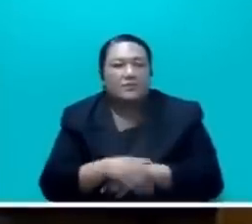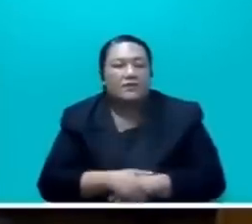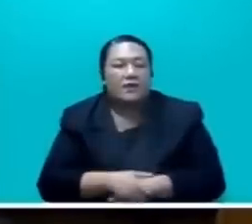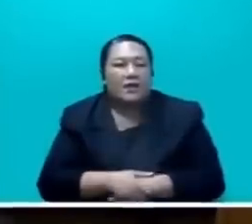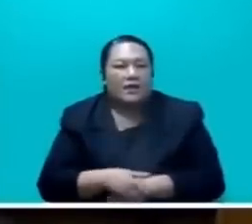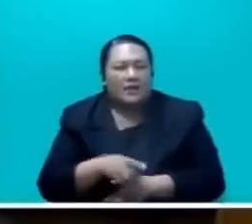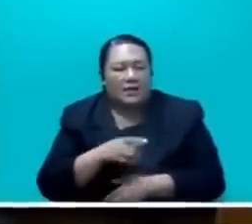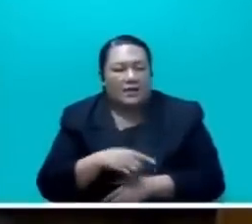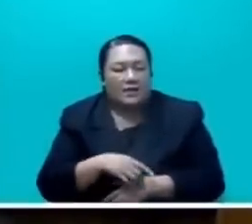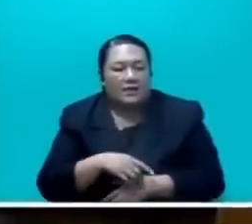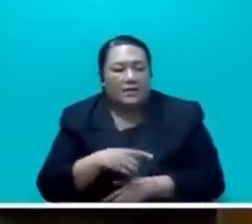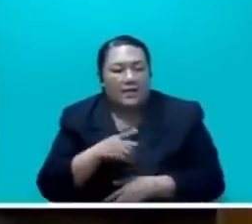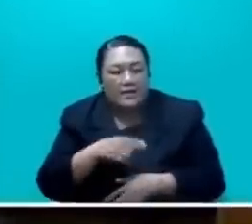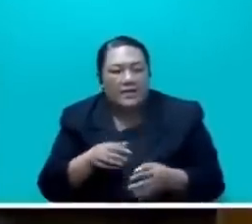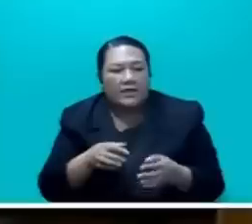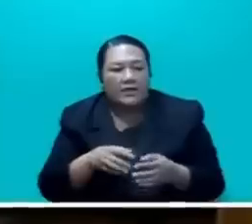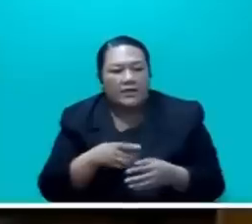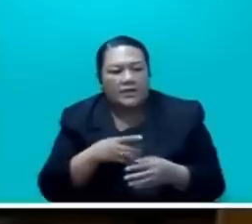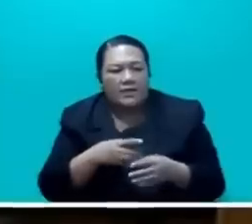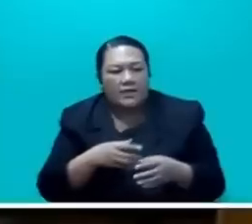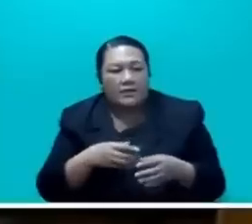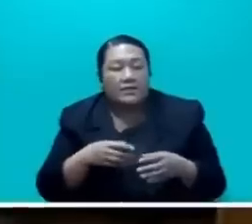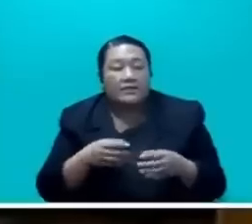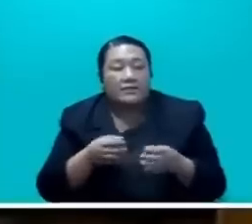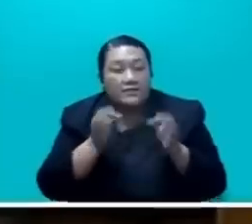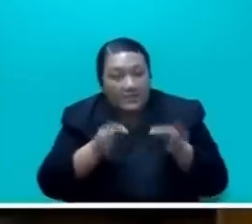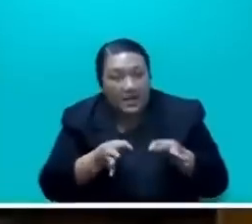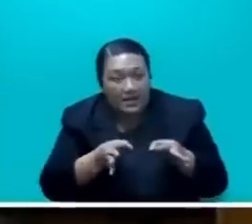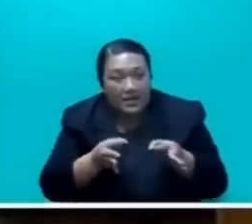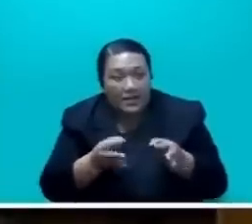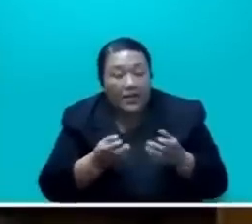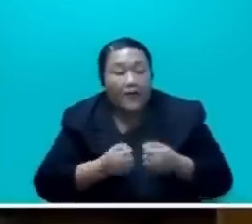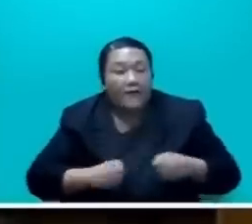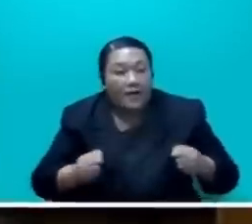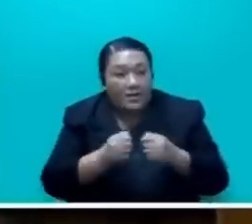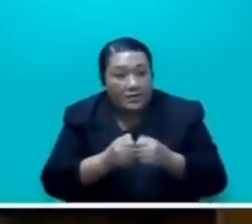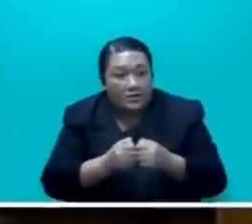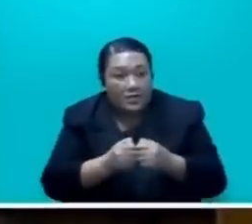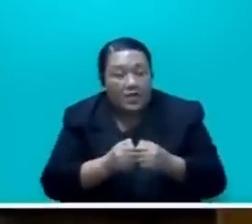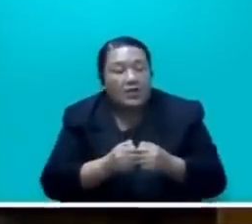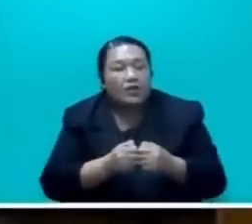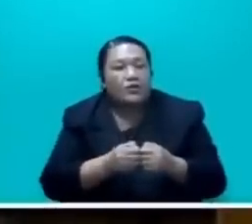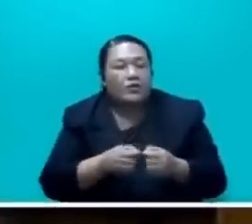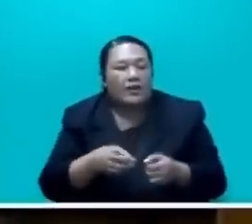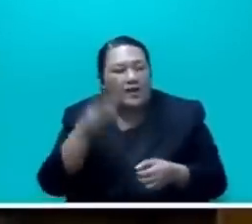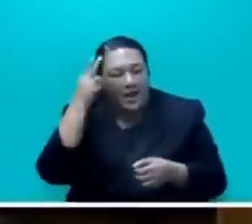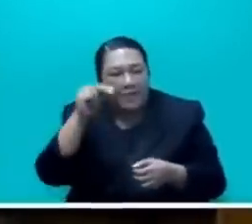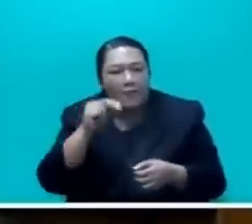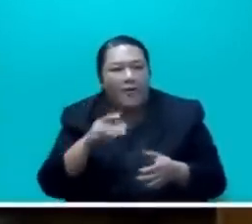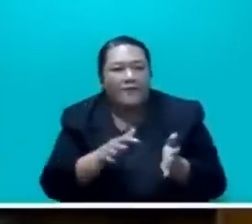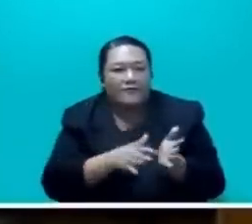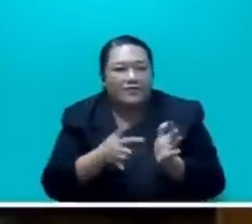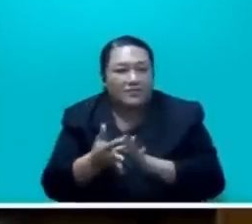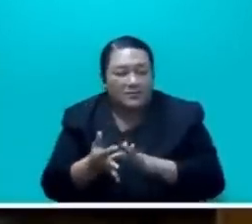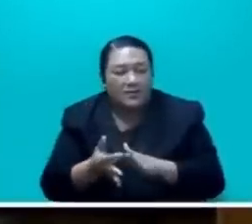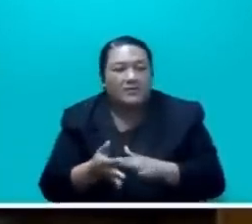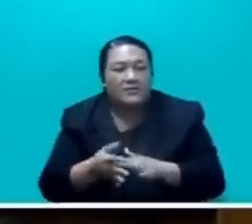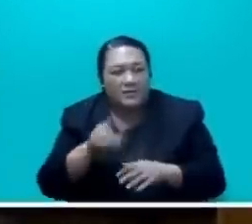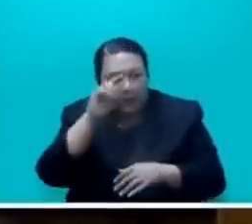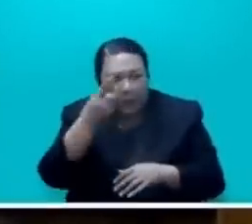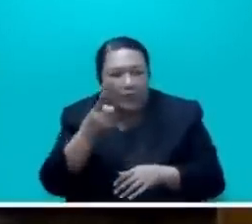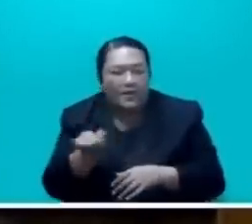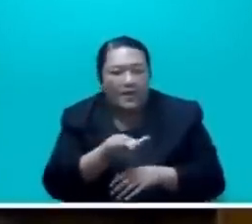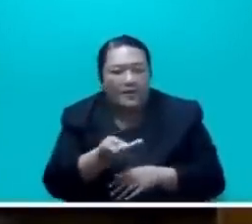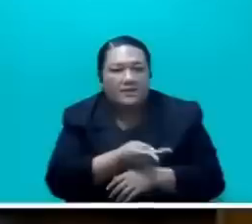in the name of Jesus, whom they both know, they both understand, they